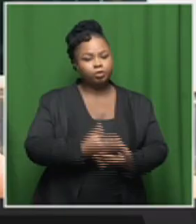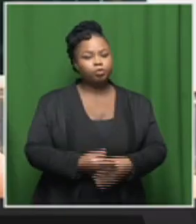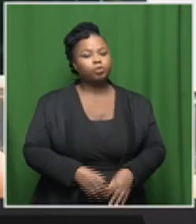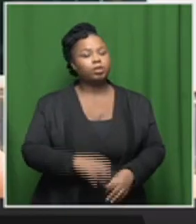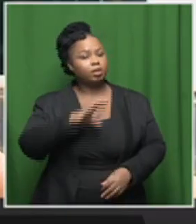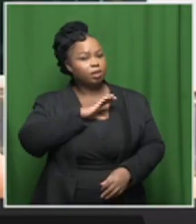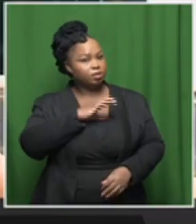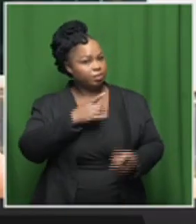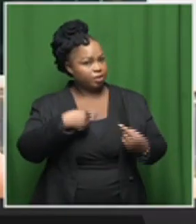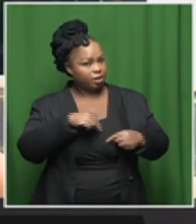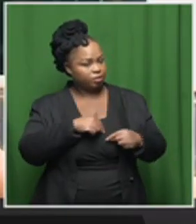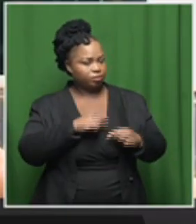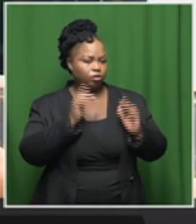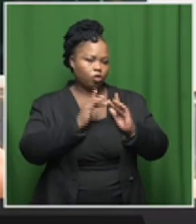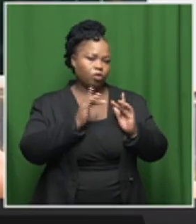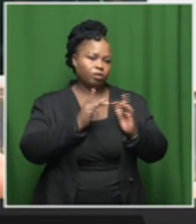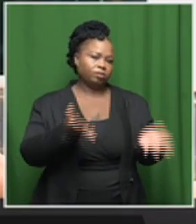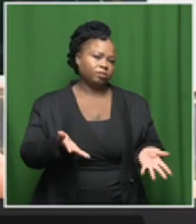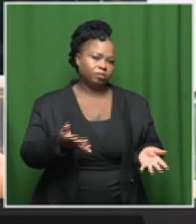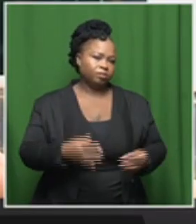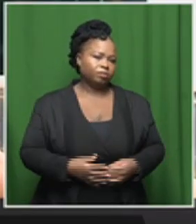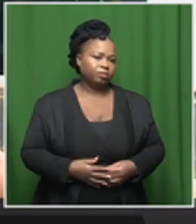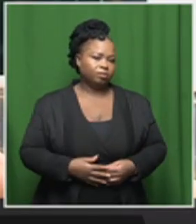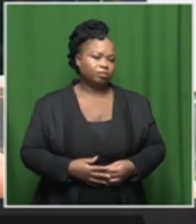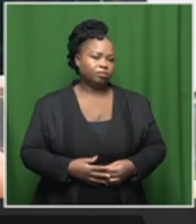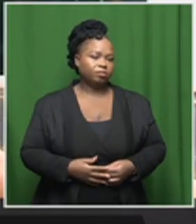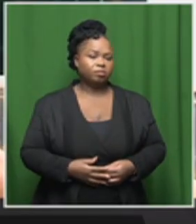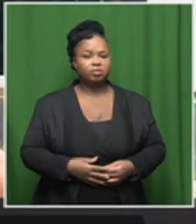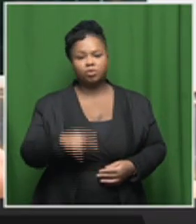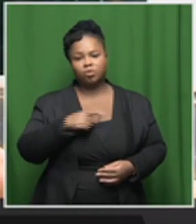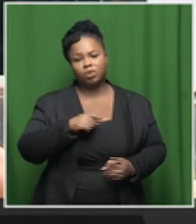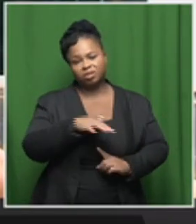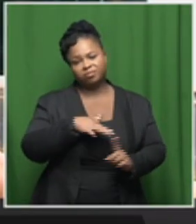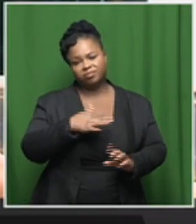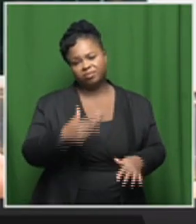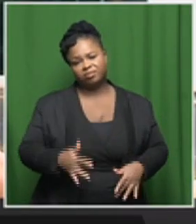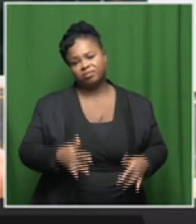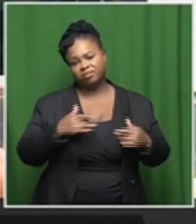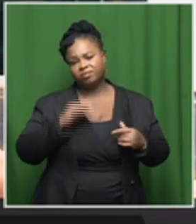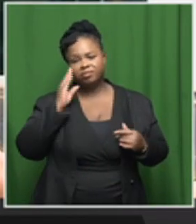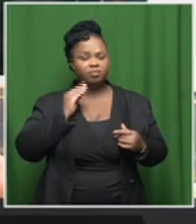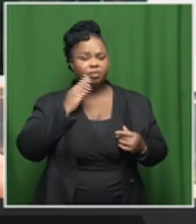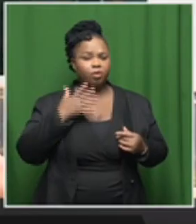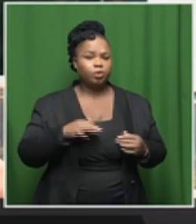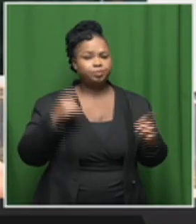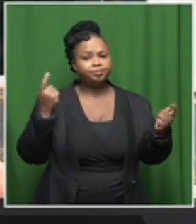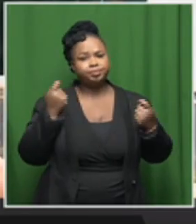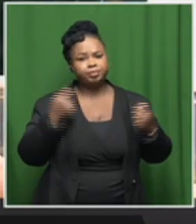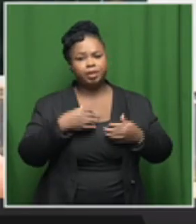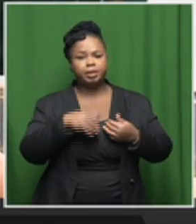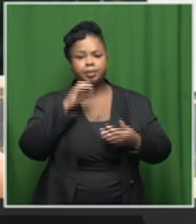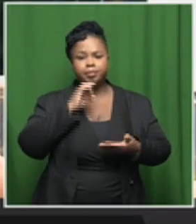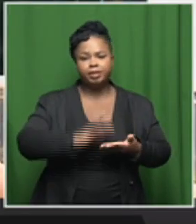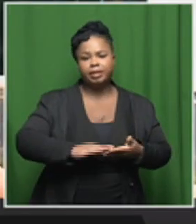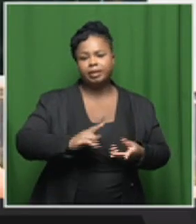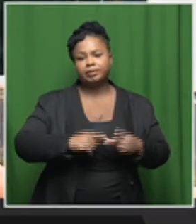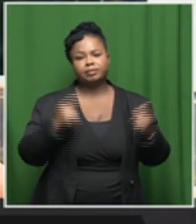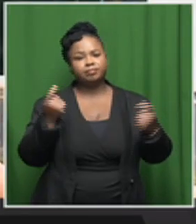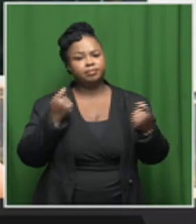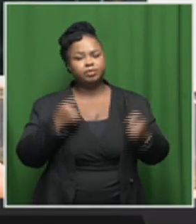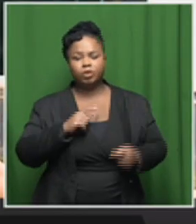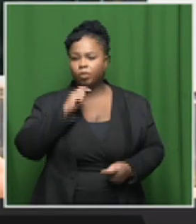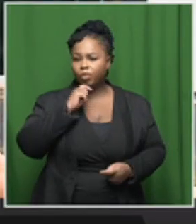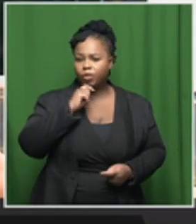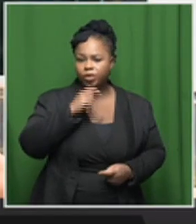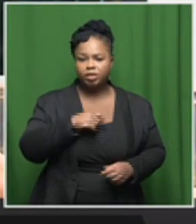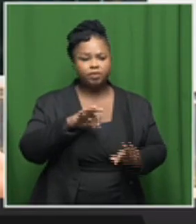customers are connected. There's situations in life that we go through. We want to celebrate birthdays, we want to celebrate occasions. There's mourning